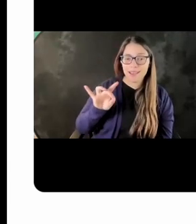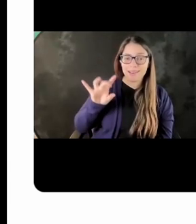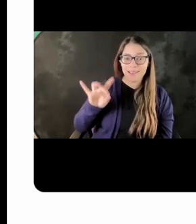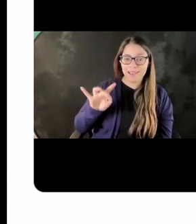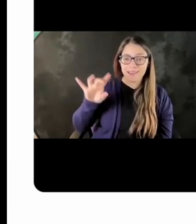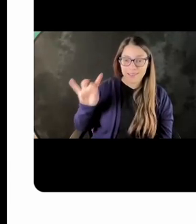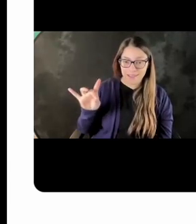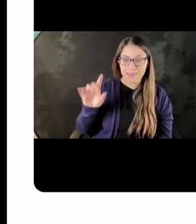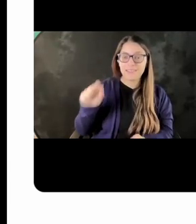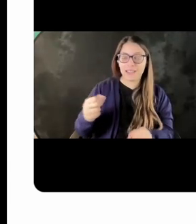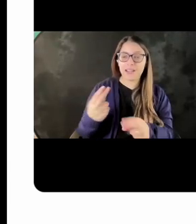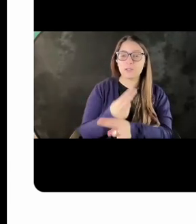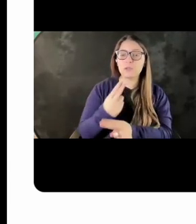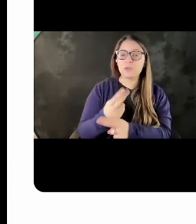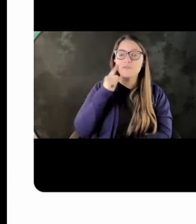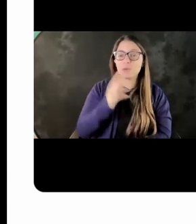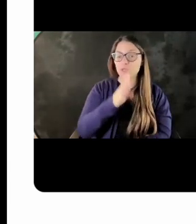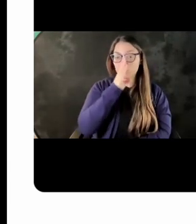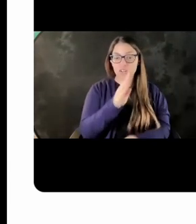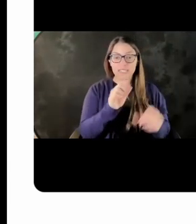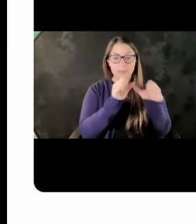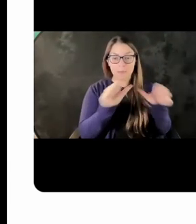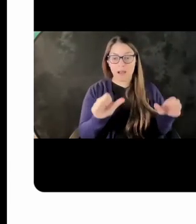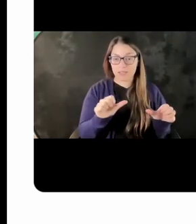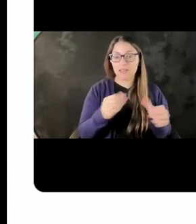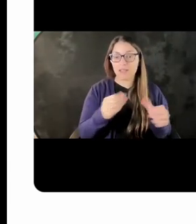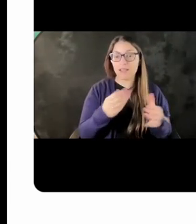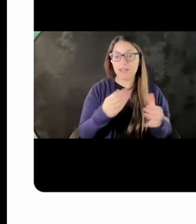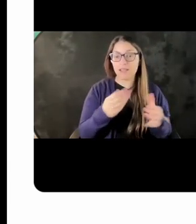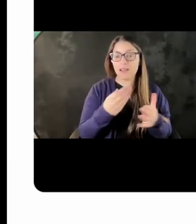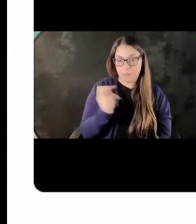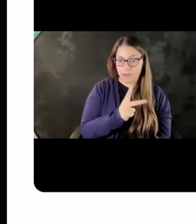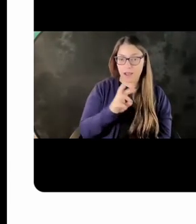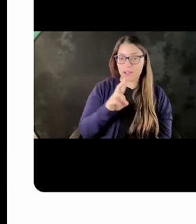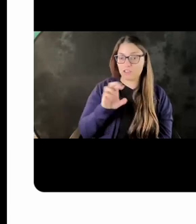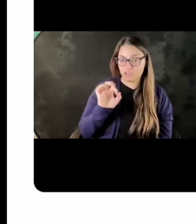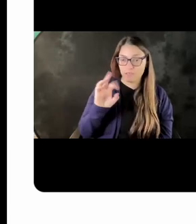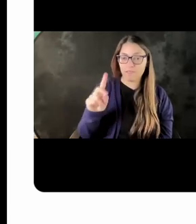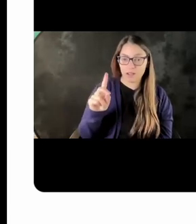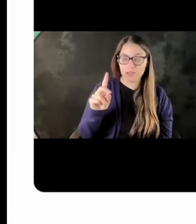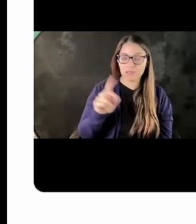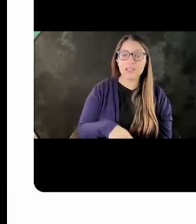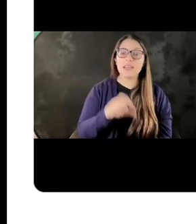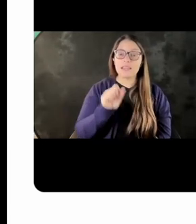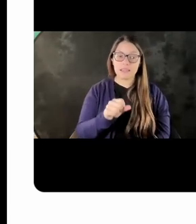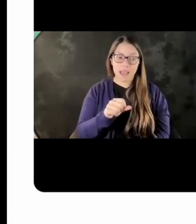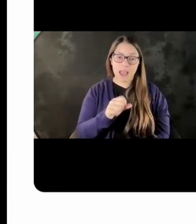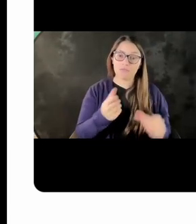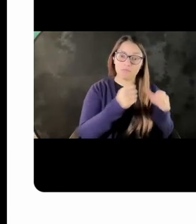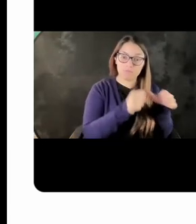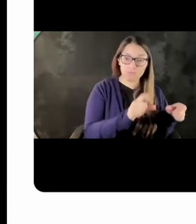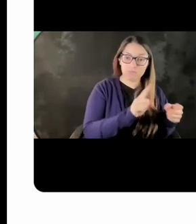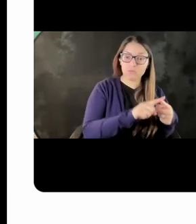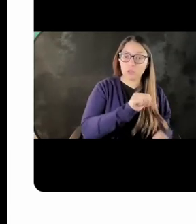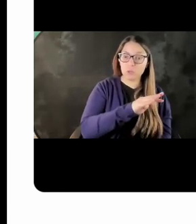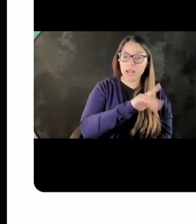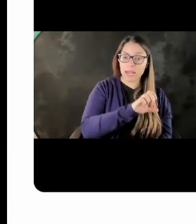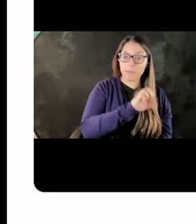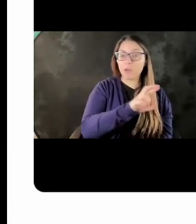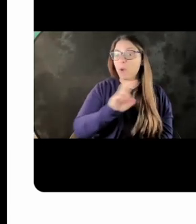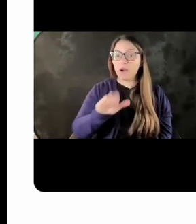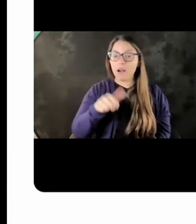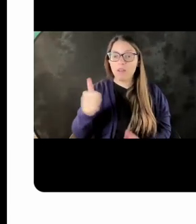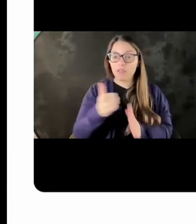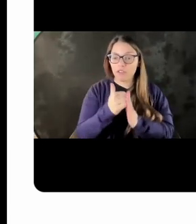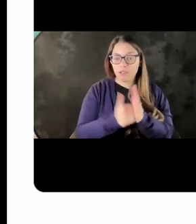of a refund, and that refund can go into your ABLE account or into two or more accounts. You can always